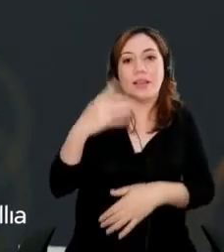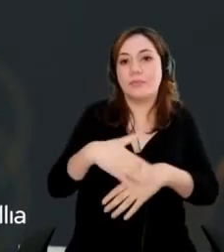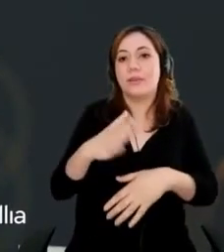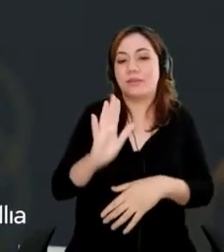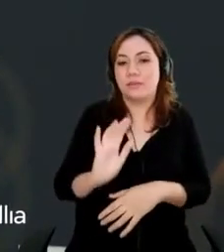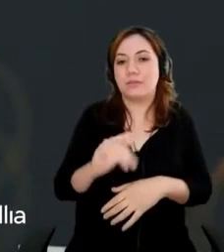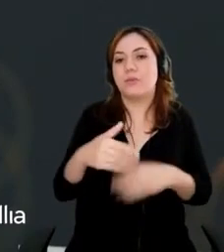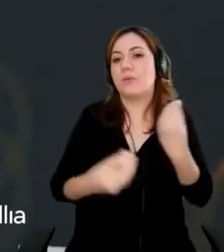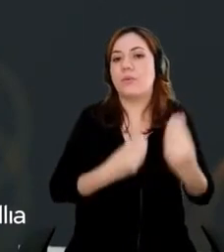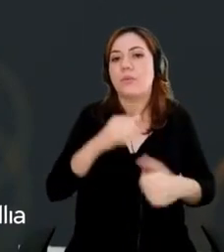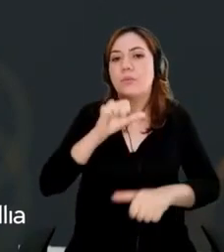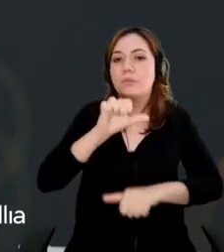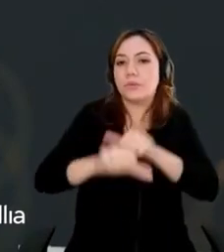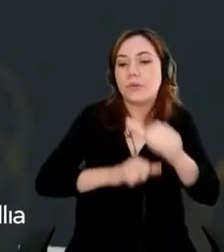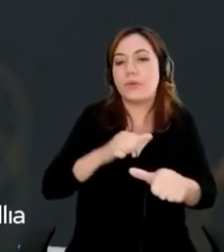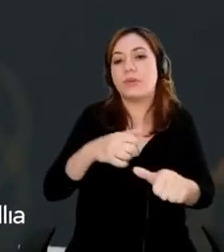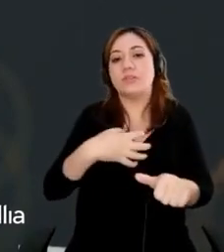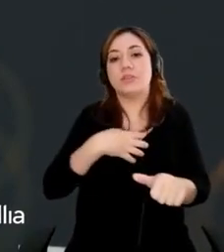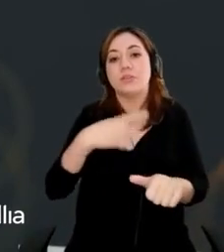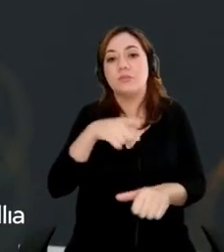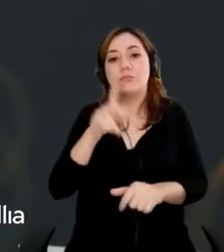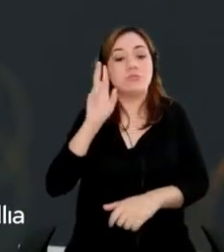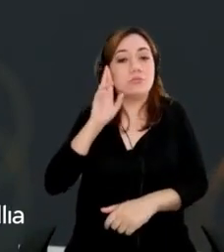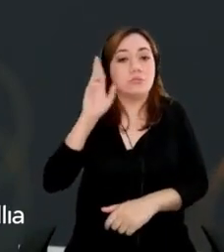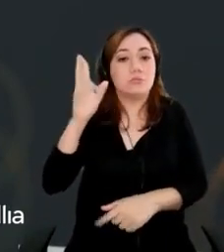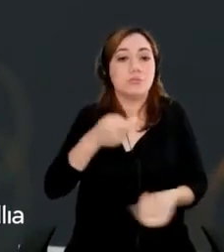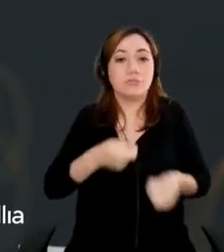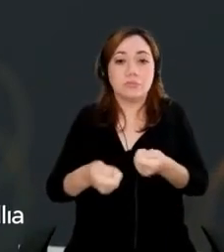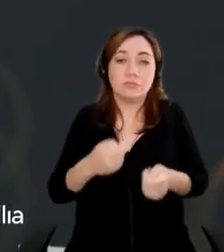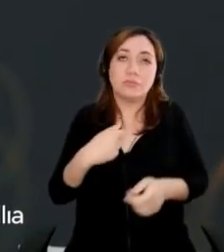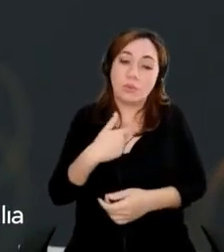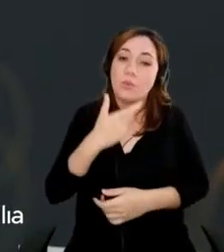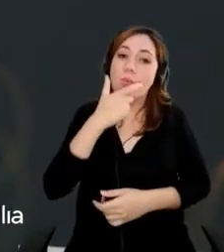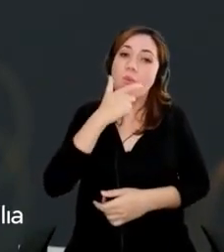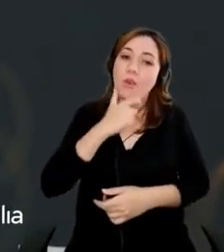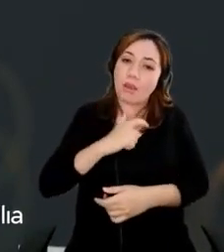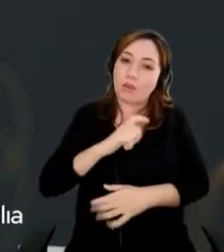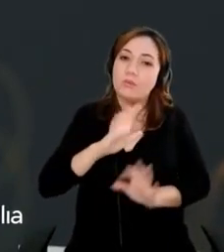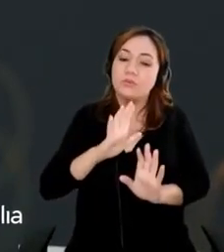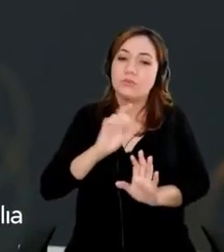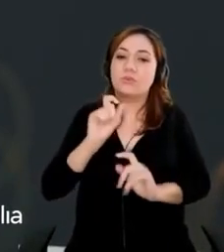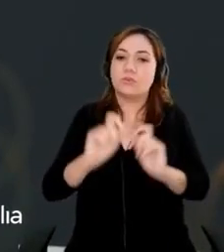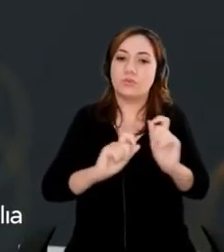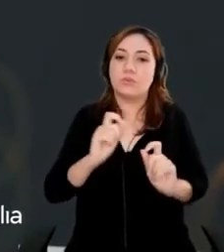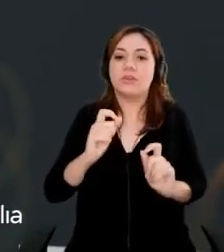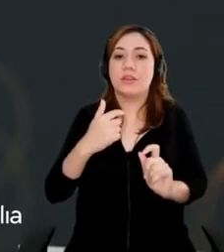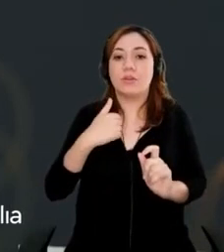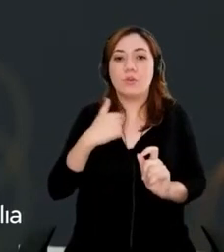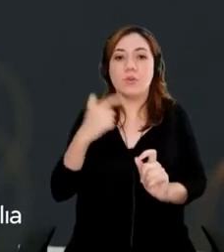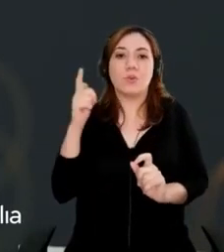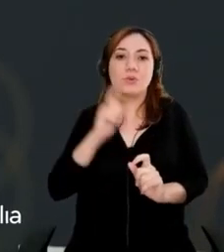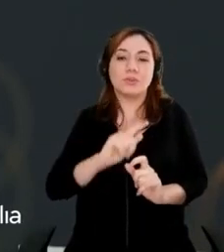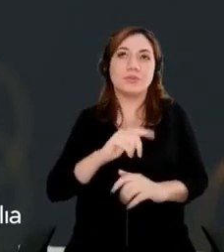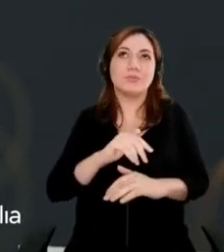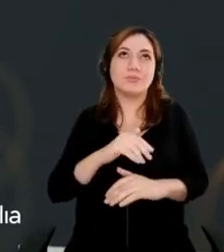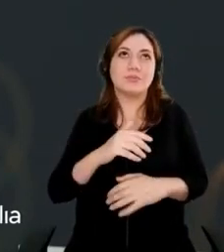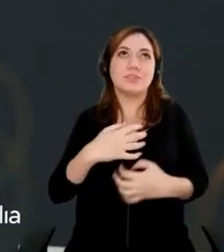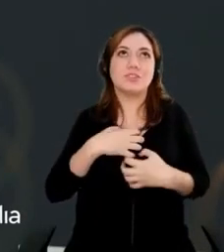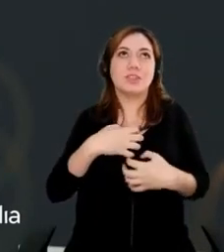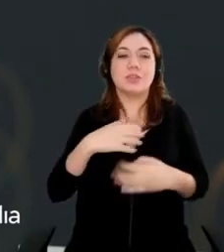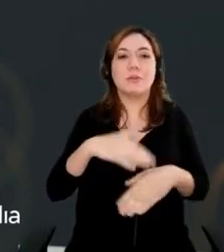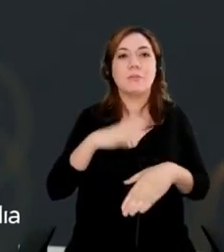you manage? Well, I found, at least, it puts me in the position of a coach more than a risk